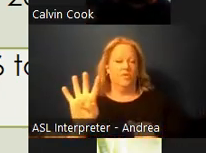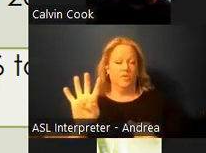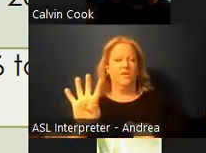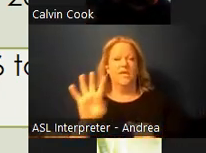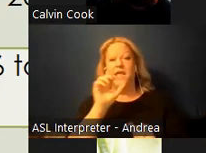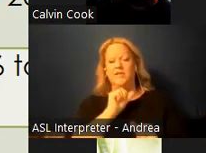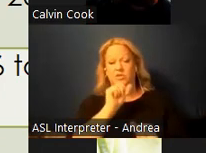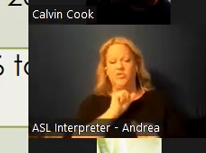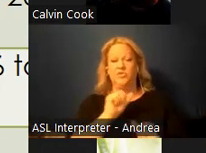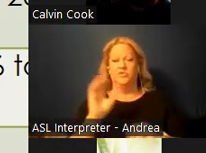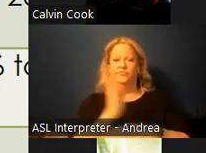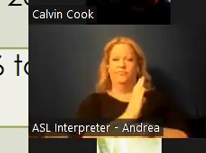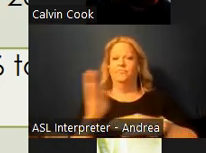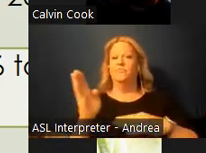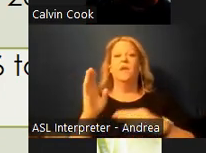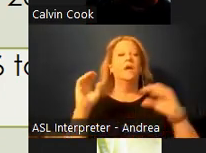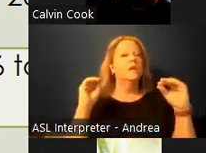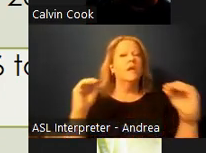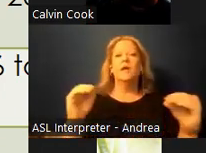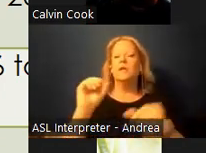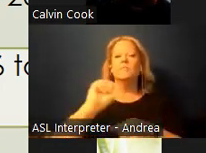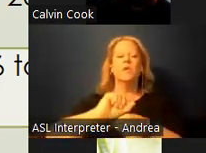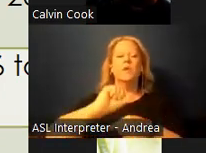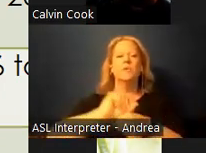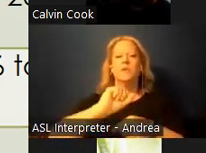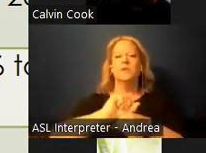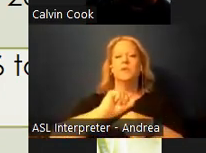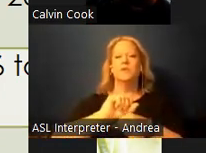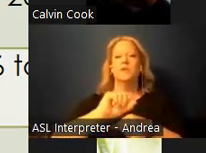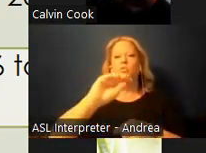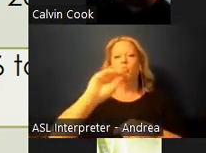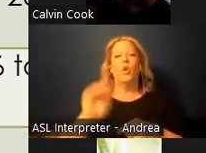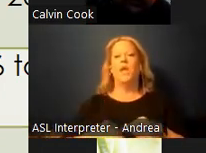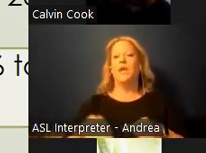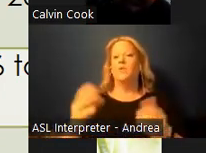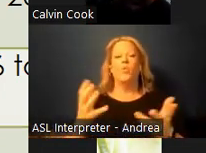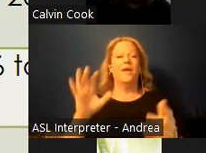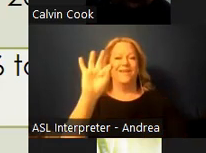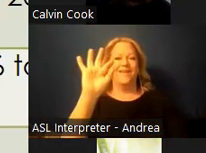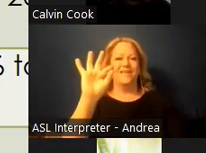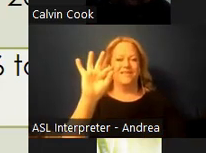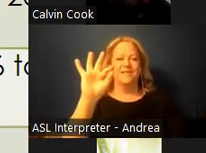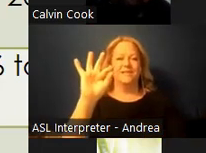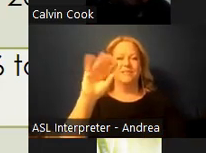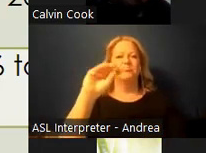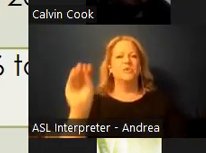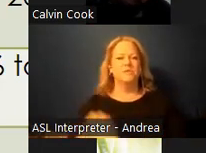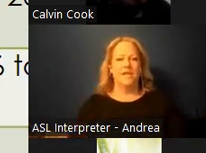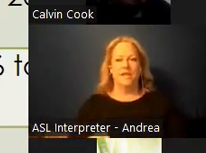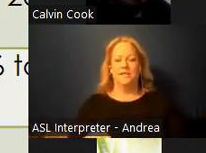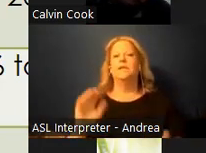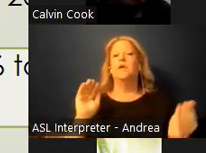there was an unemployment rate of 9%. Now, when you compare that to people